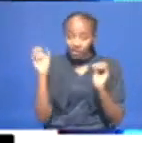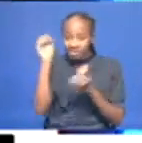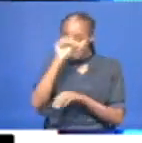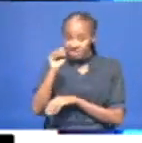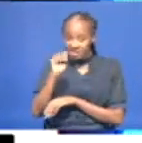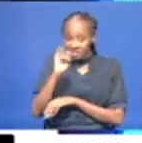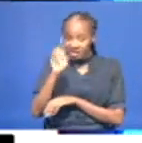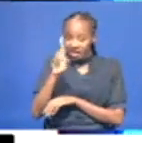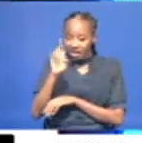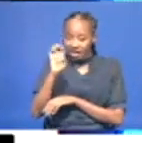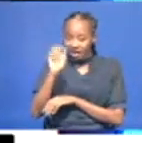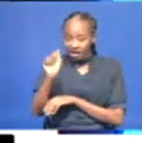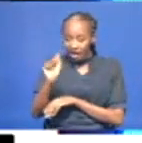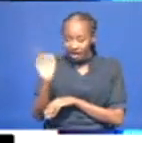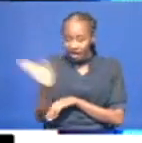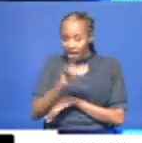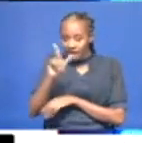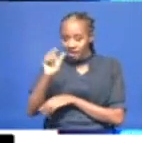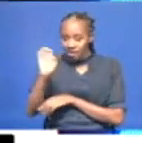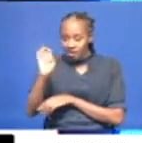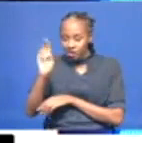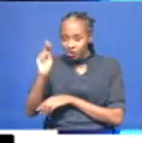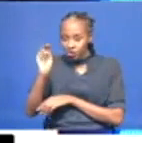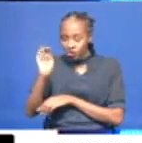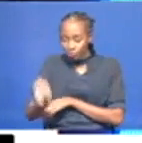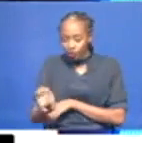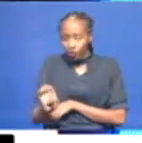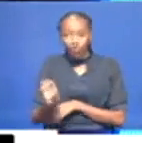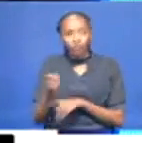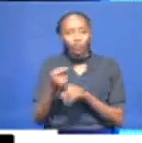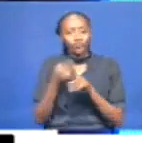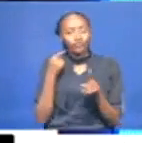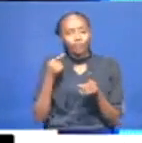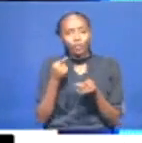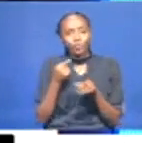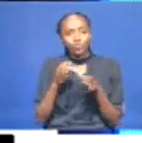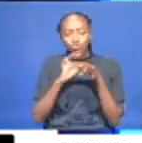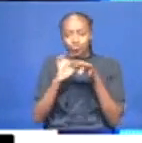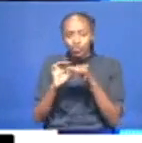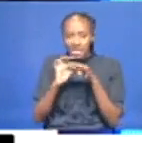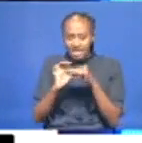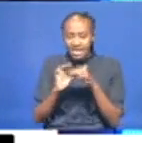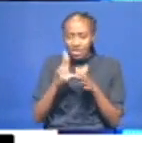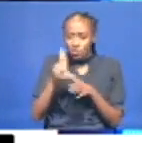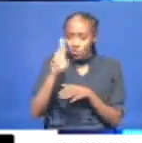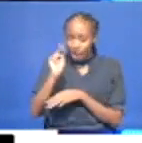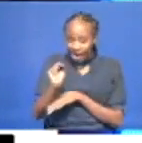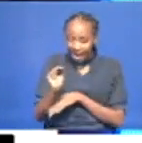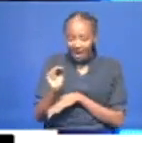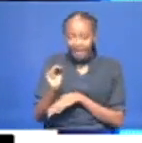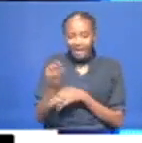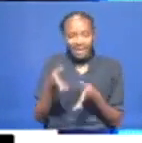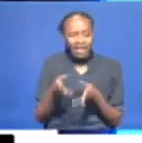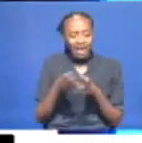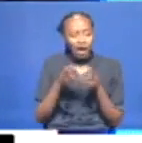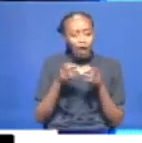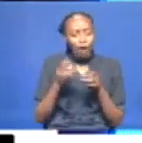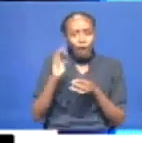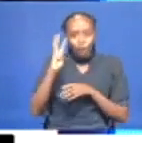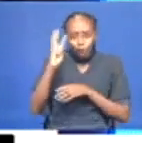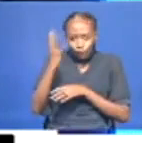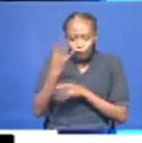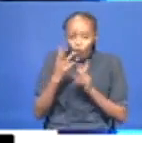has transitioned after the out of the United Nations peace building framework and become the fourth most